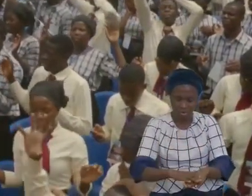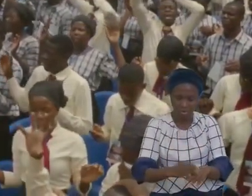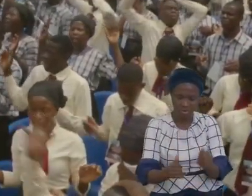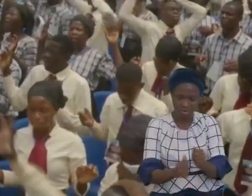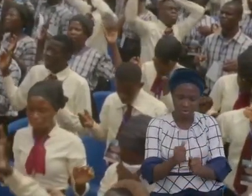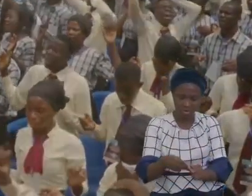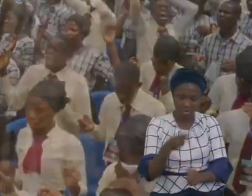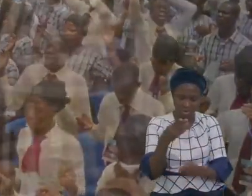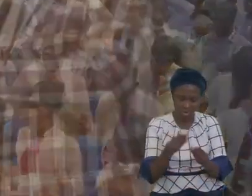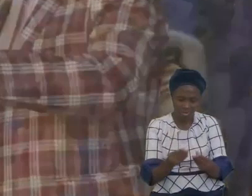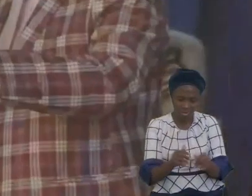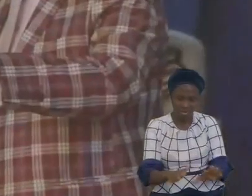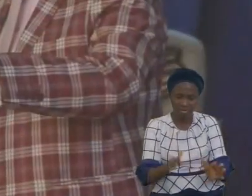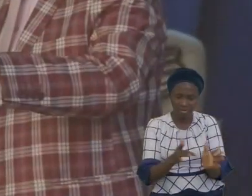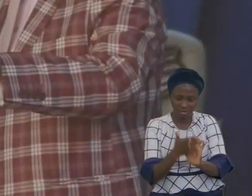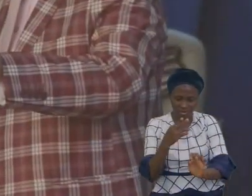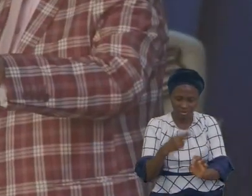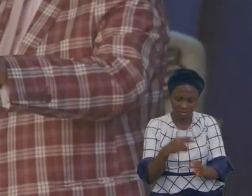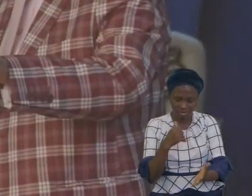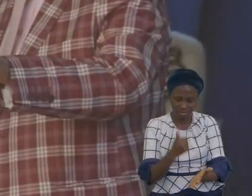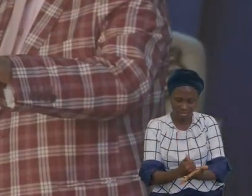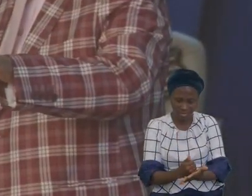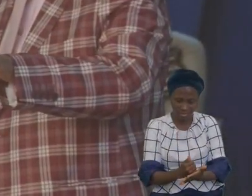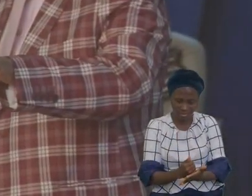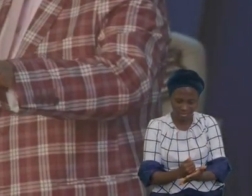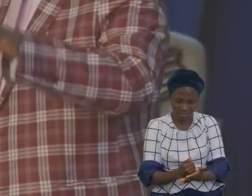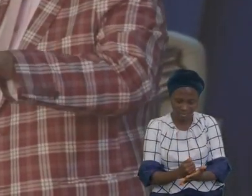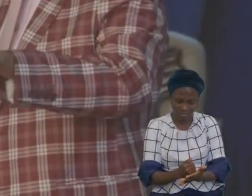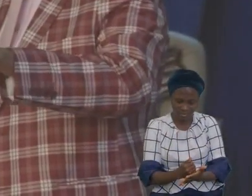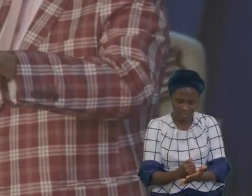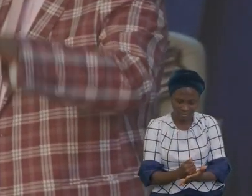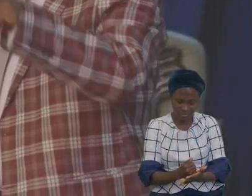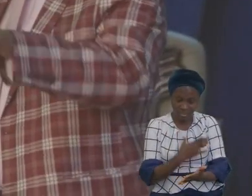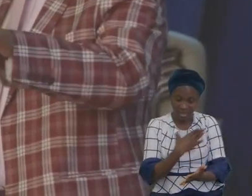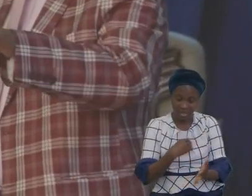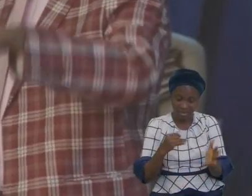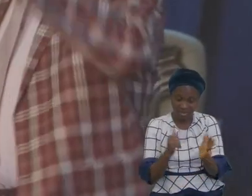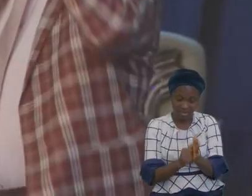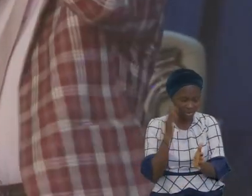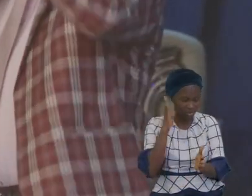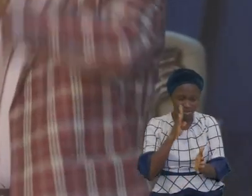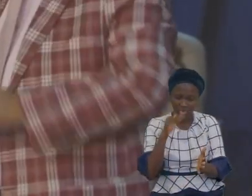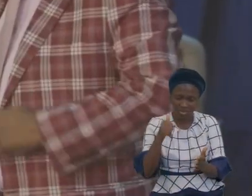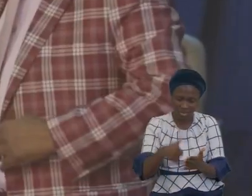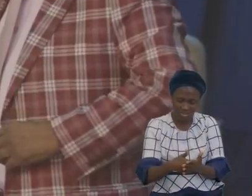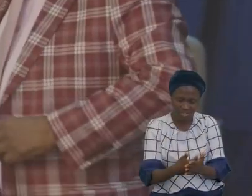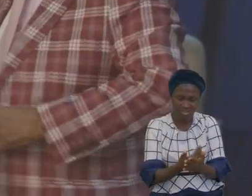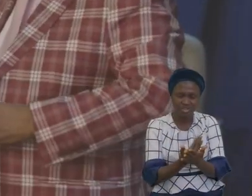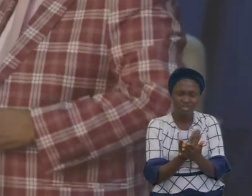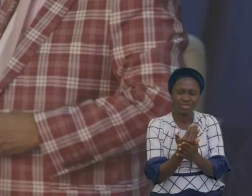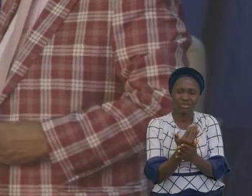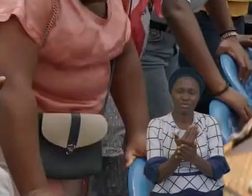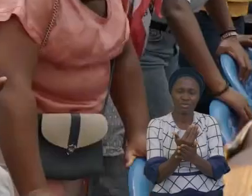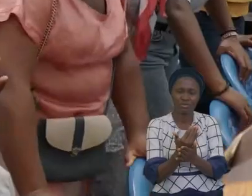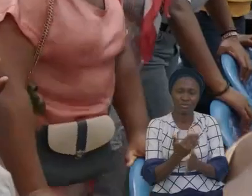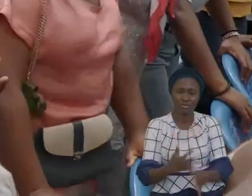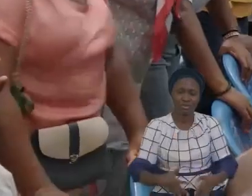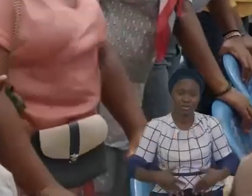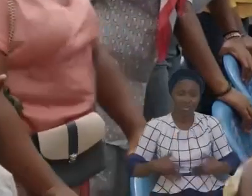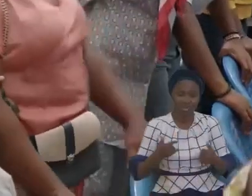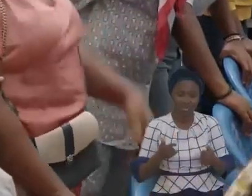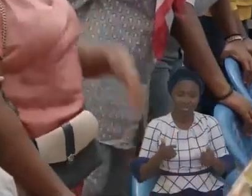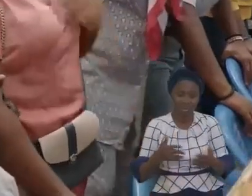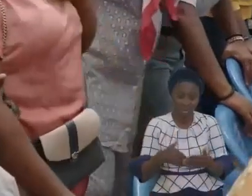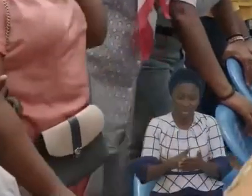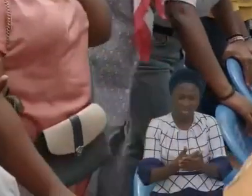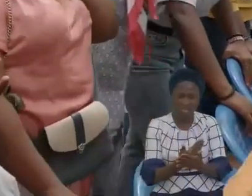And that will be a new platform for higher, higher, higher grounds.